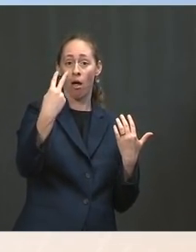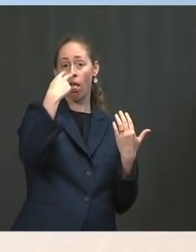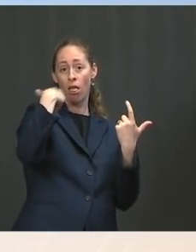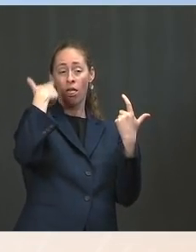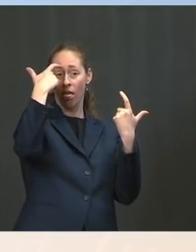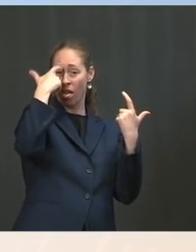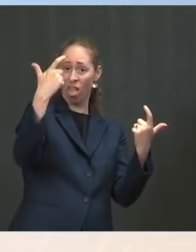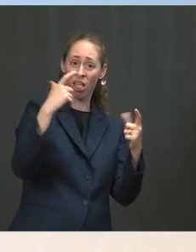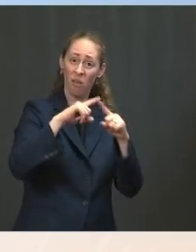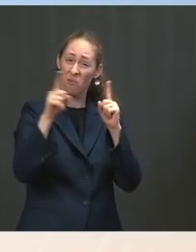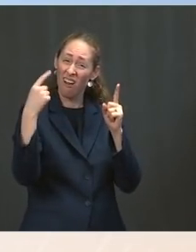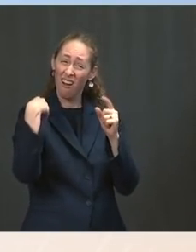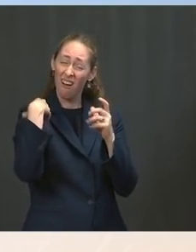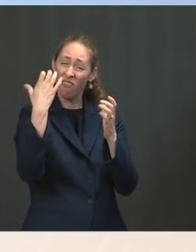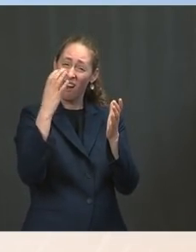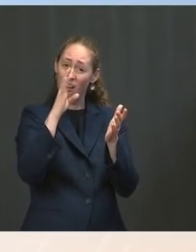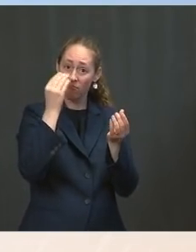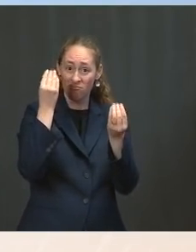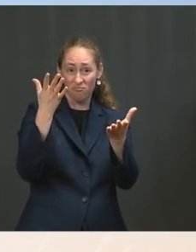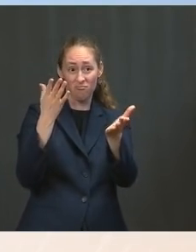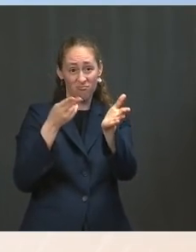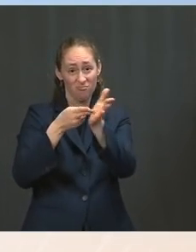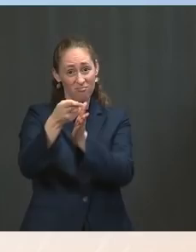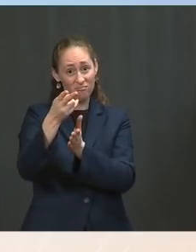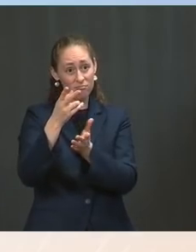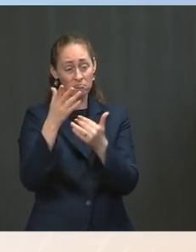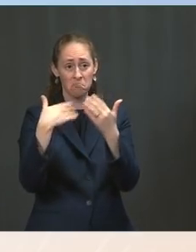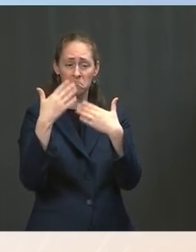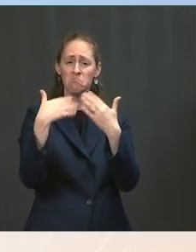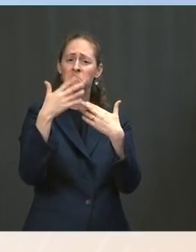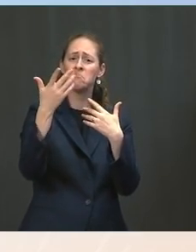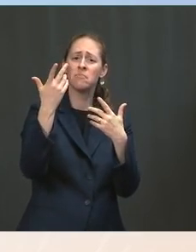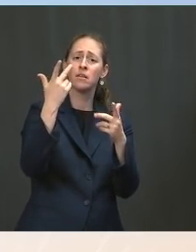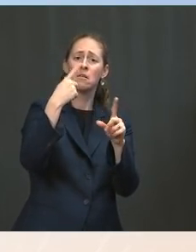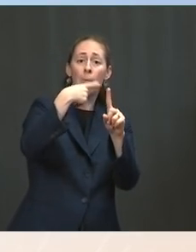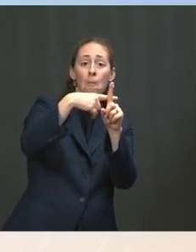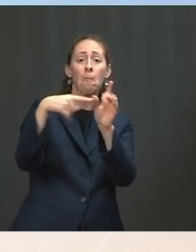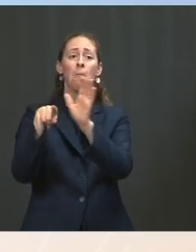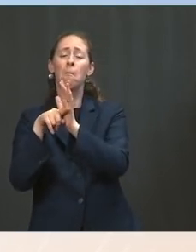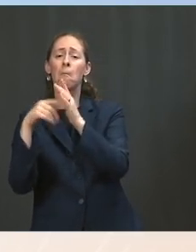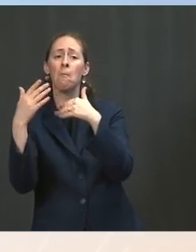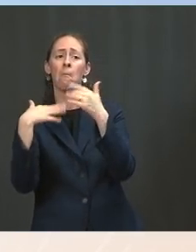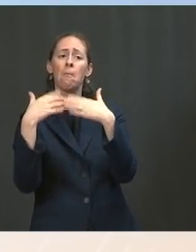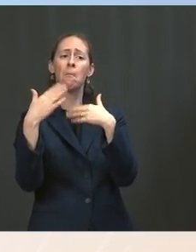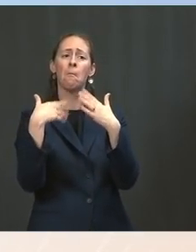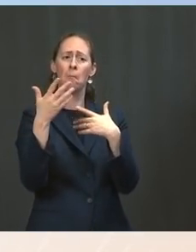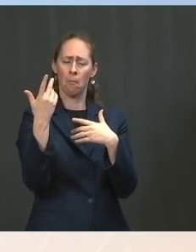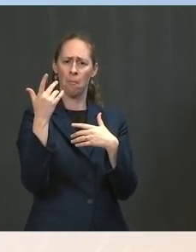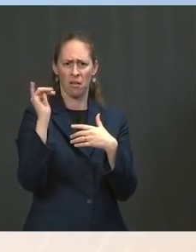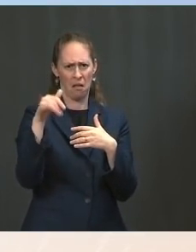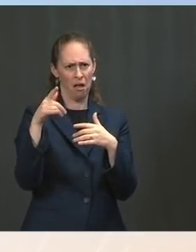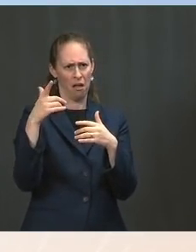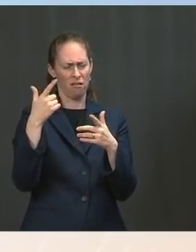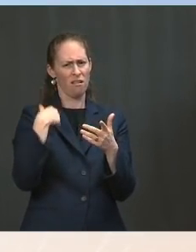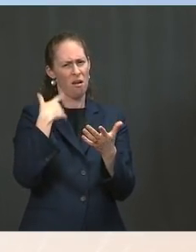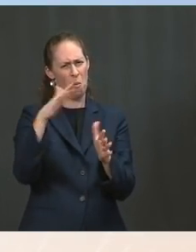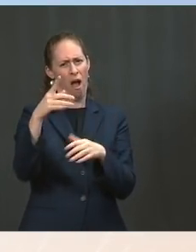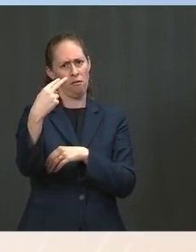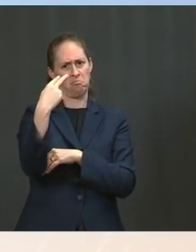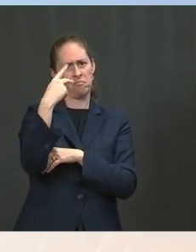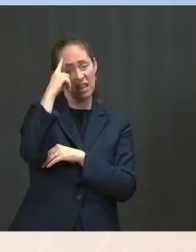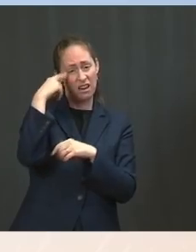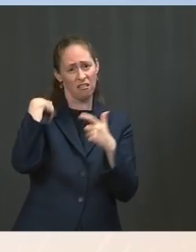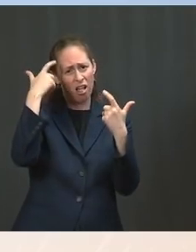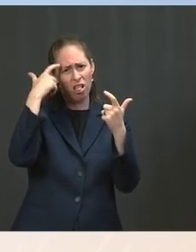from here, the good and the bad, and that means a lot to me. Secondly, it is certainly the case that we've had to